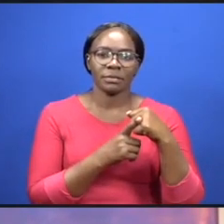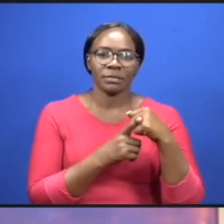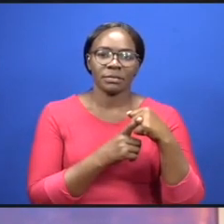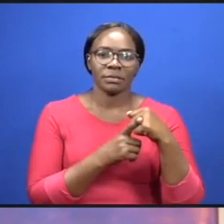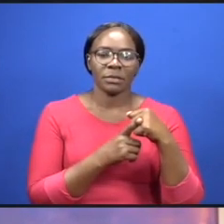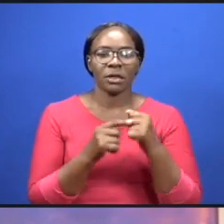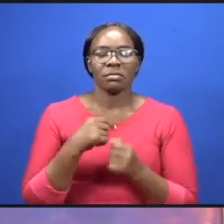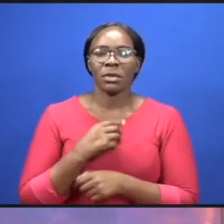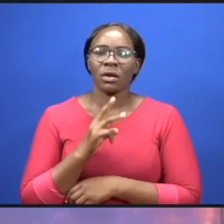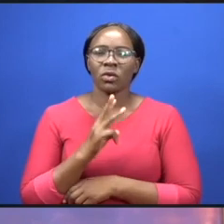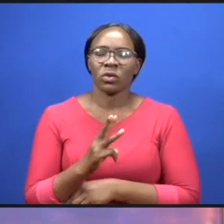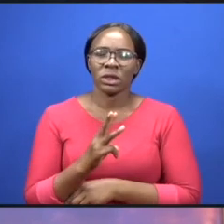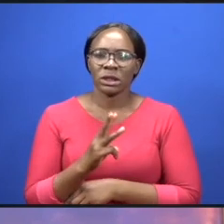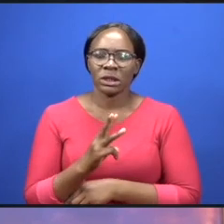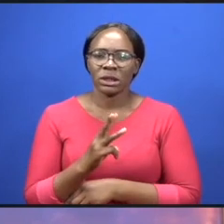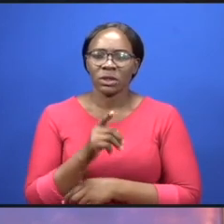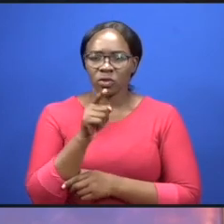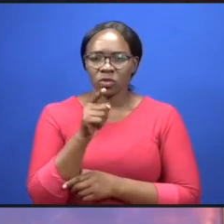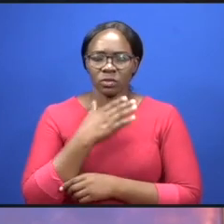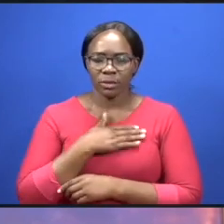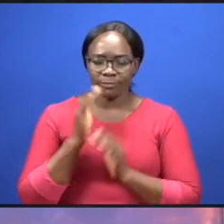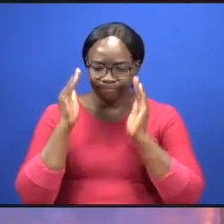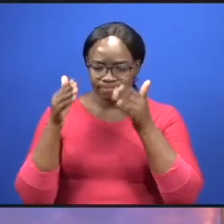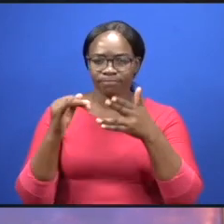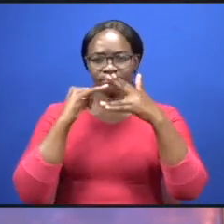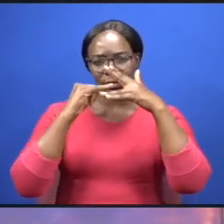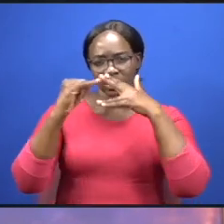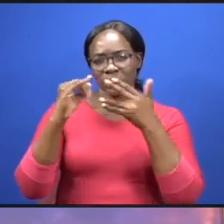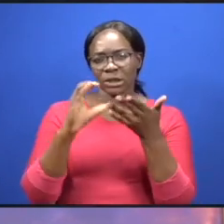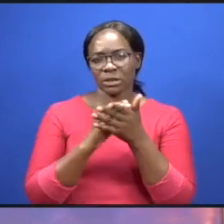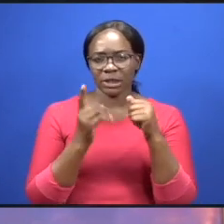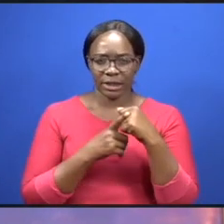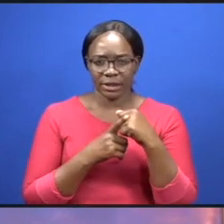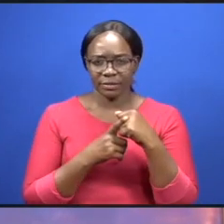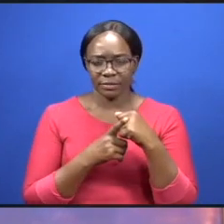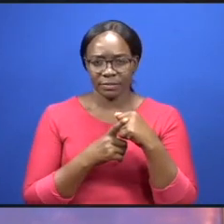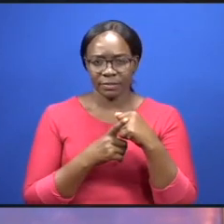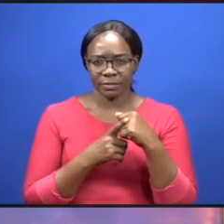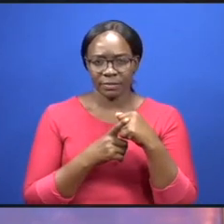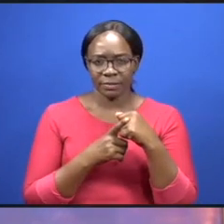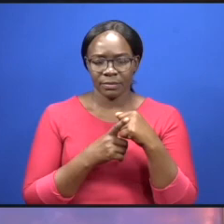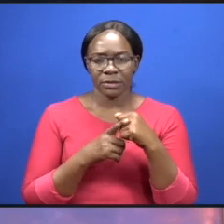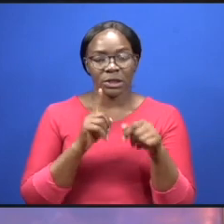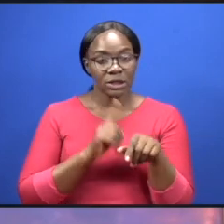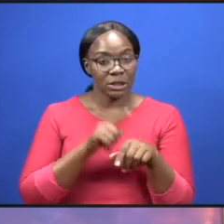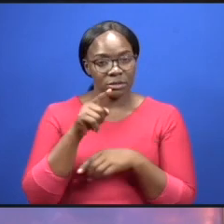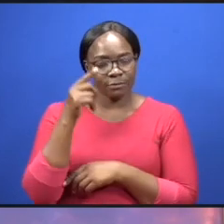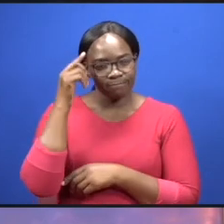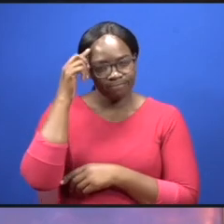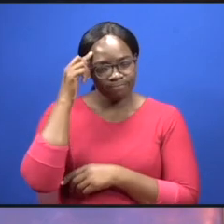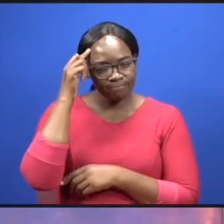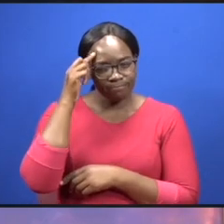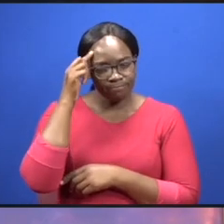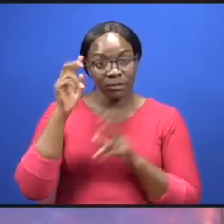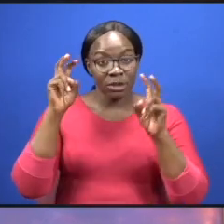And I wish to draw your attention there to Isaiah chapter 6. As we reflect on the theme of